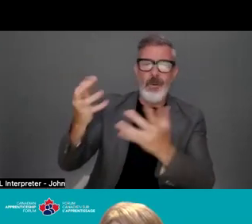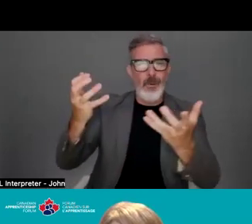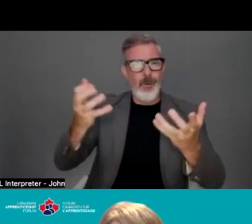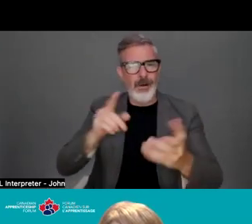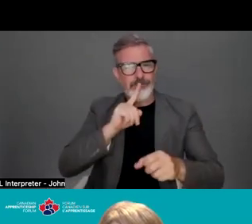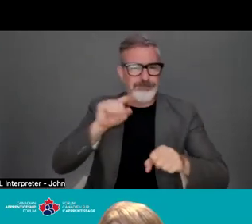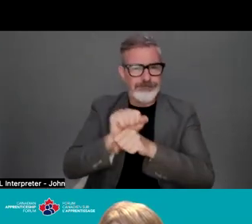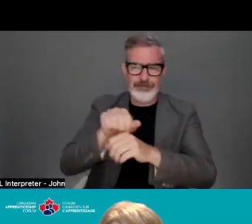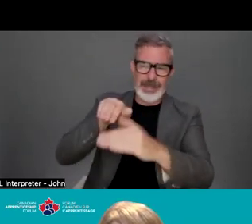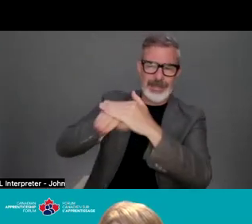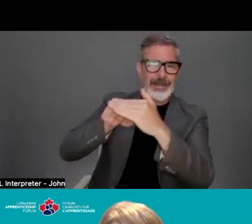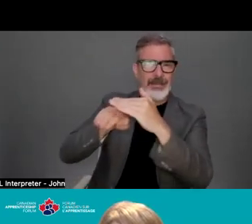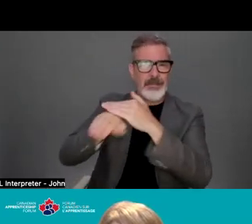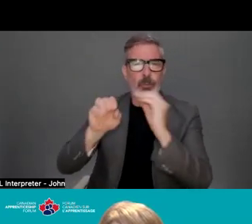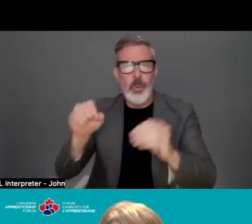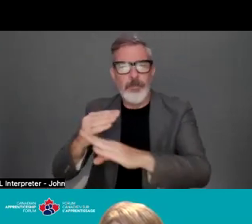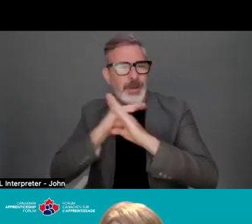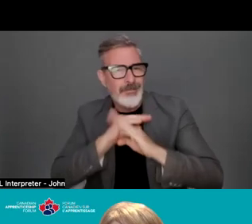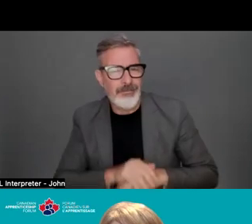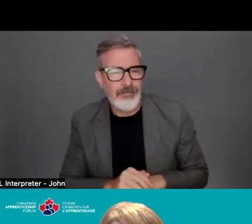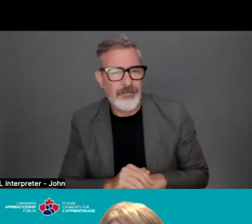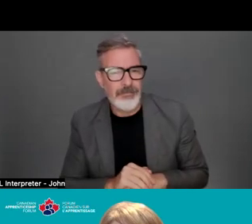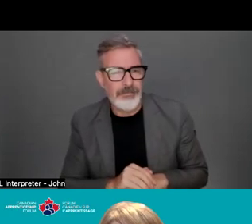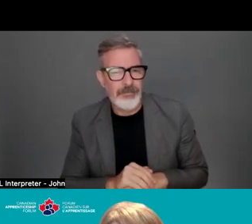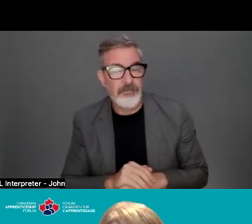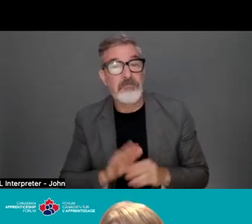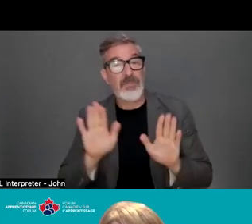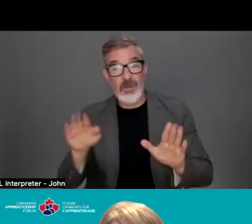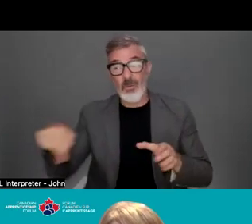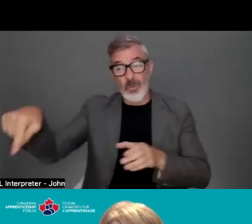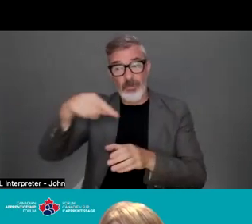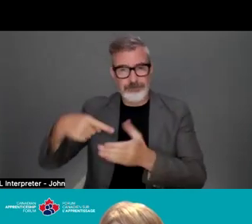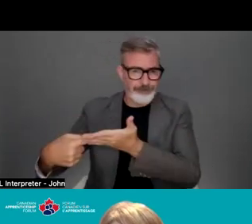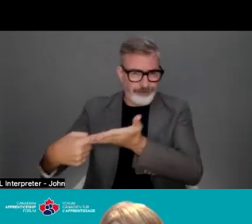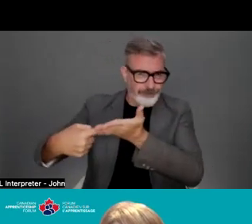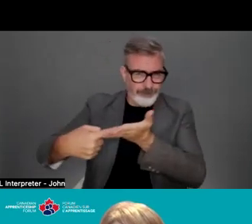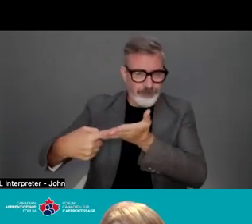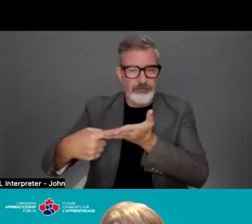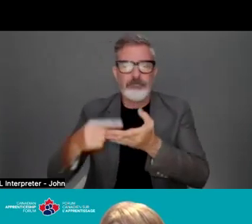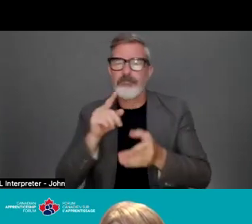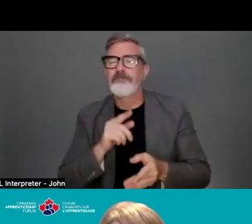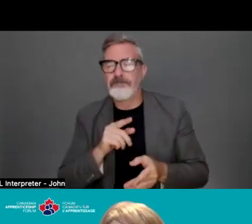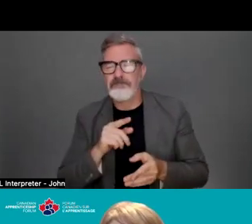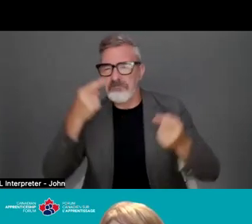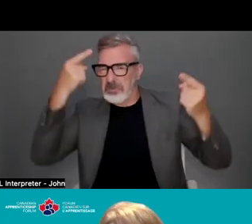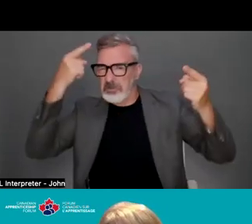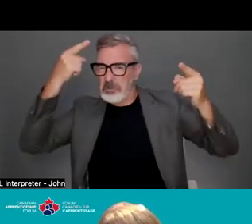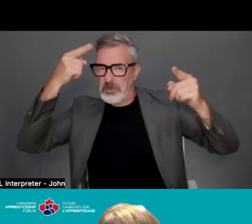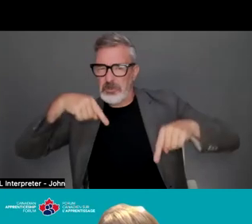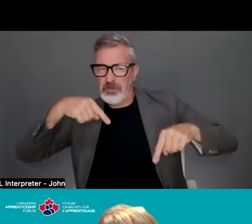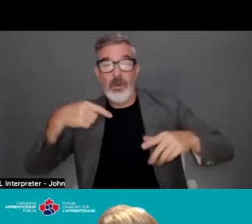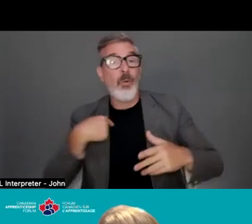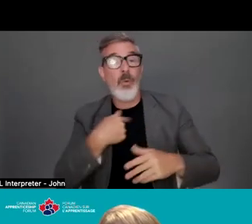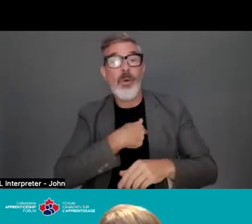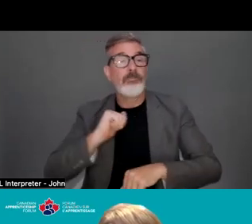was important that we develop an accessibility framework that would help